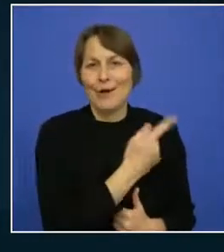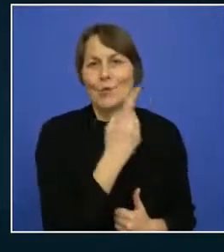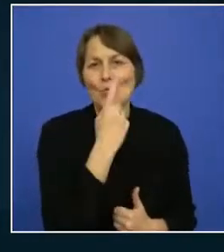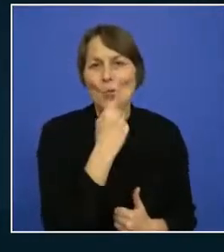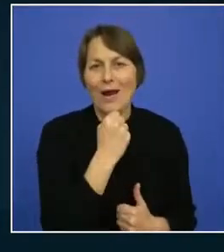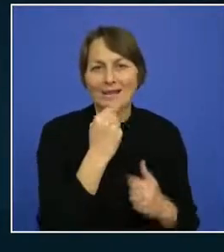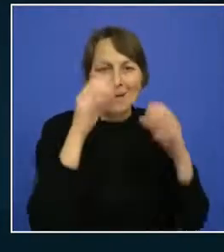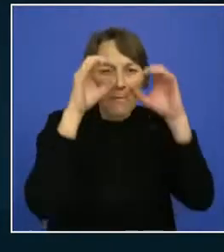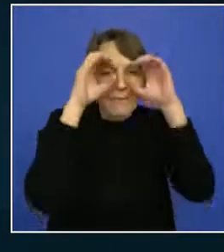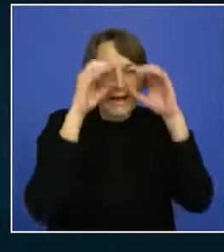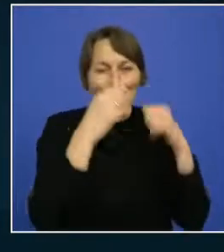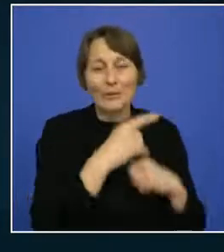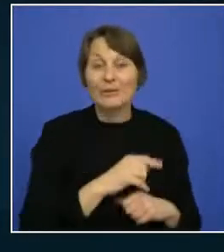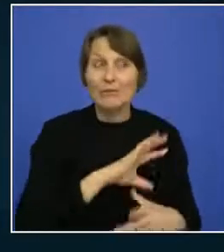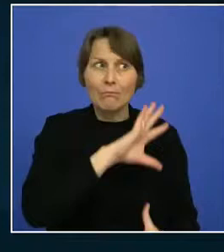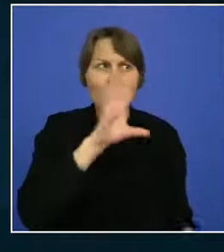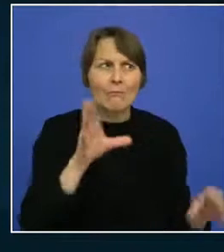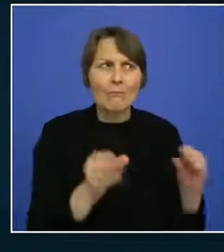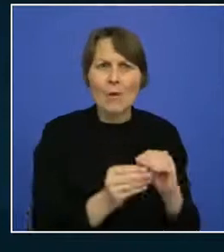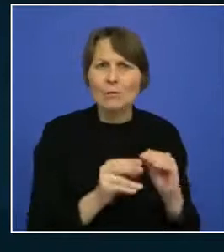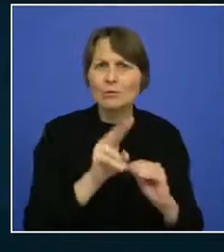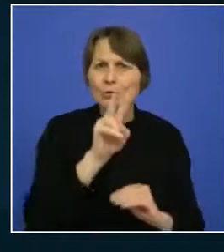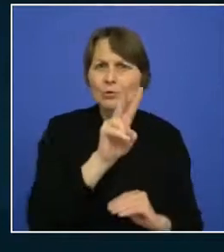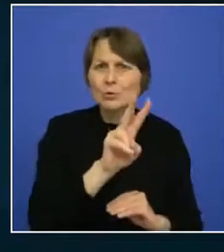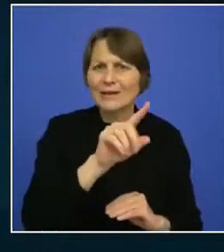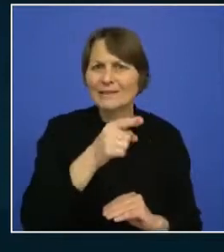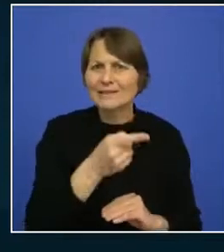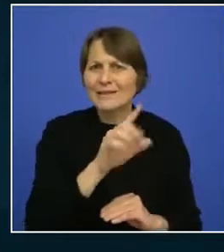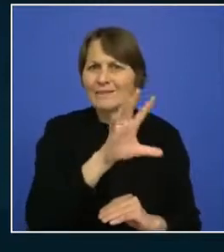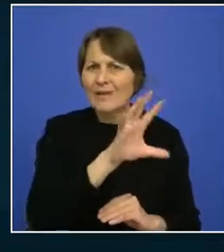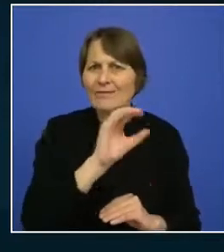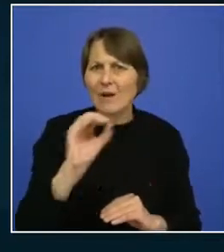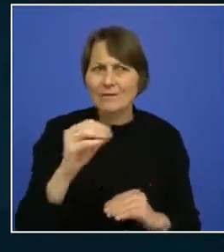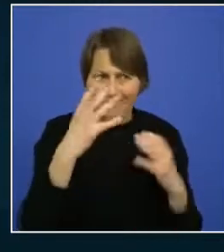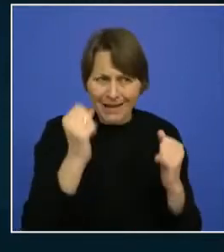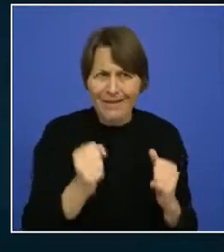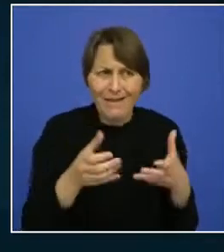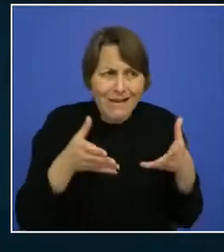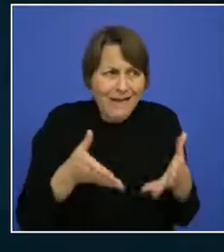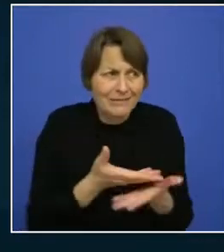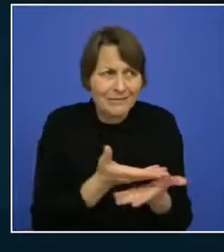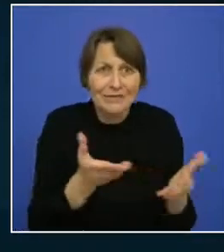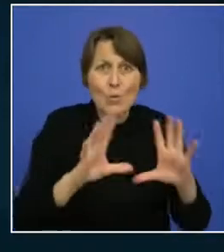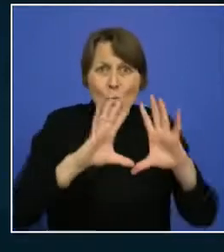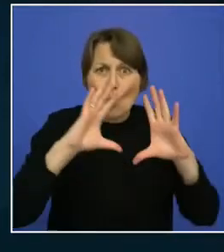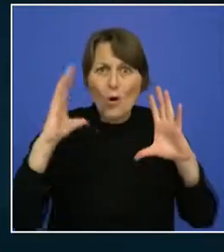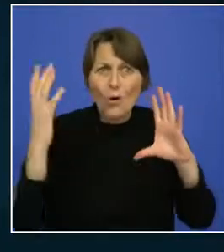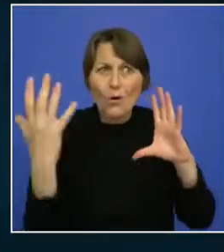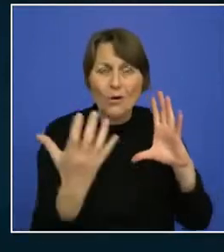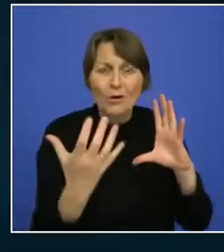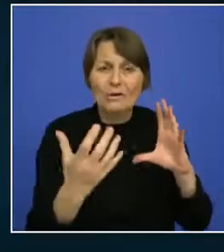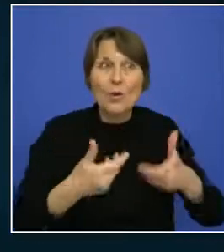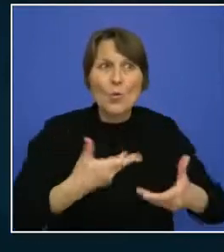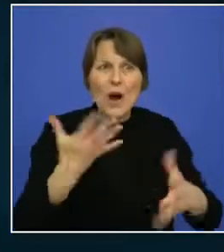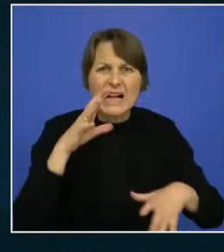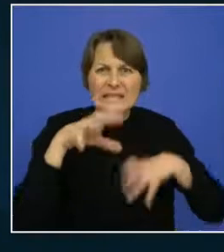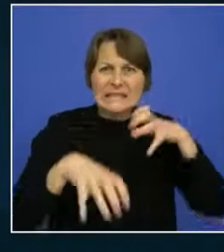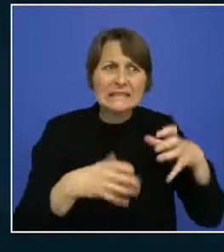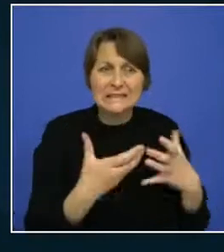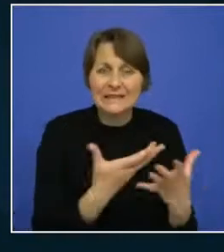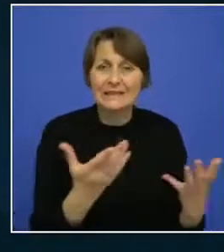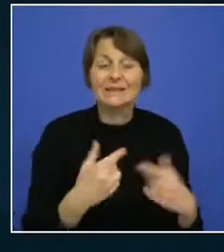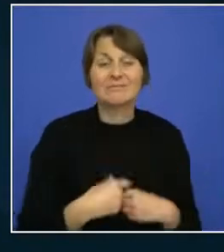only 2,500 of them left in the wild. That's one thing that I've learned since starting this project 2 years